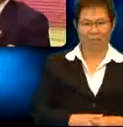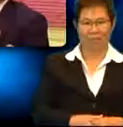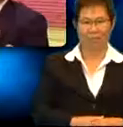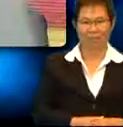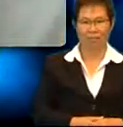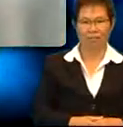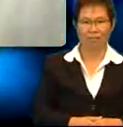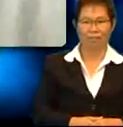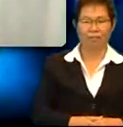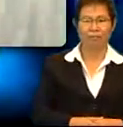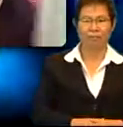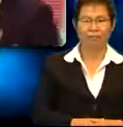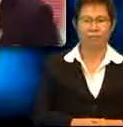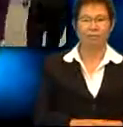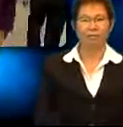Stand up, class.